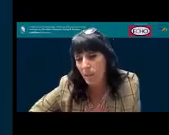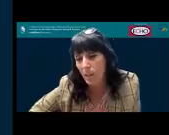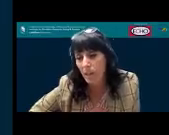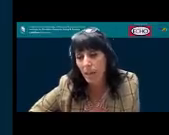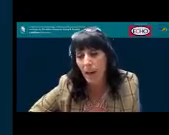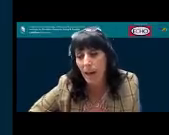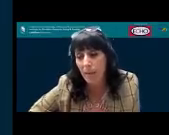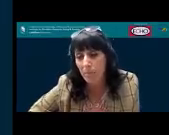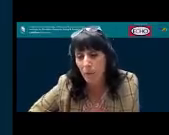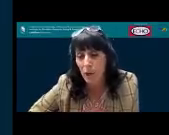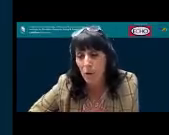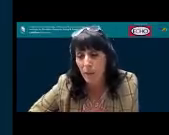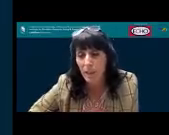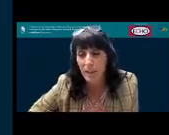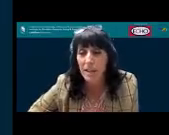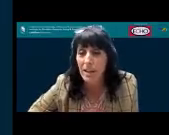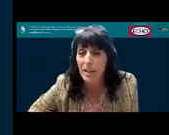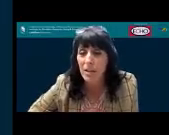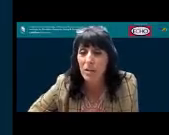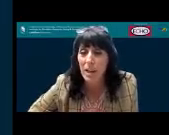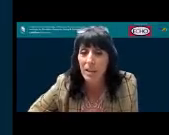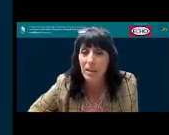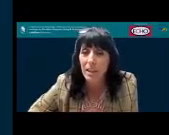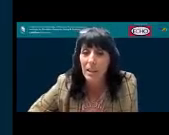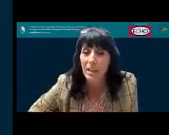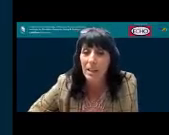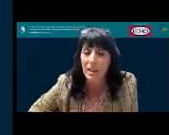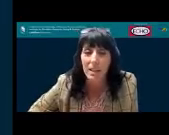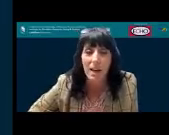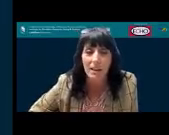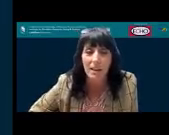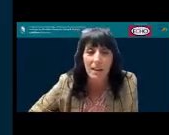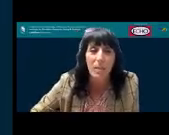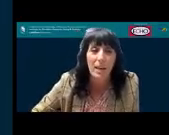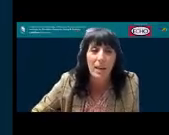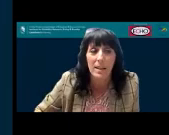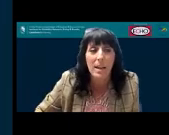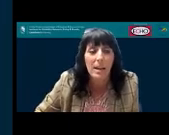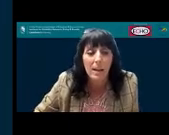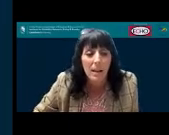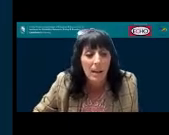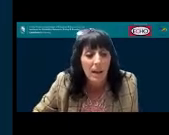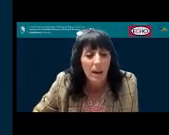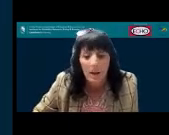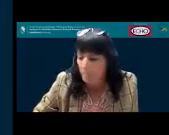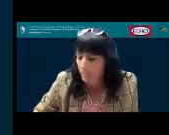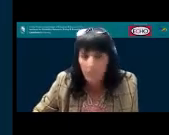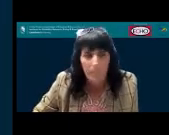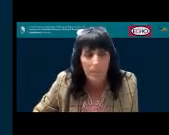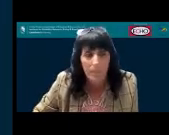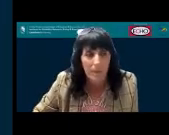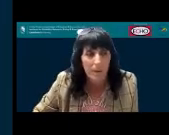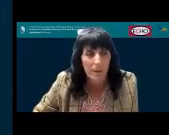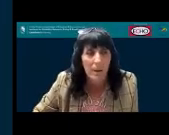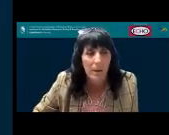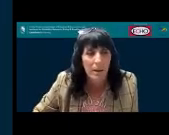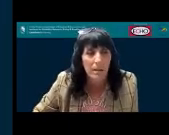wish to be recorded, then you can go ahead and hit that leave button.